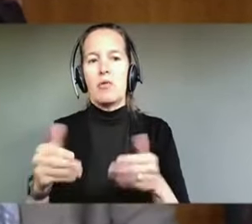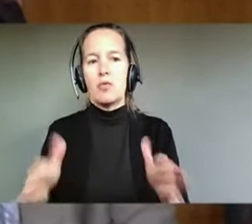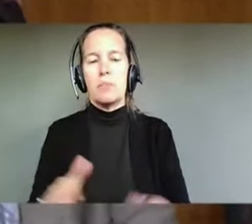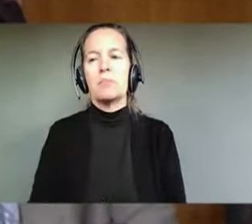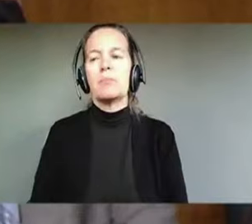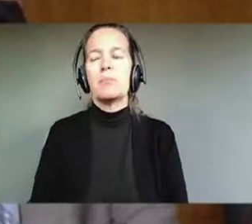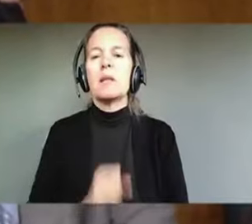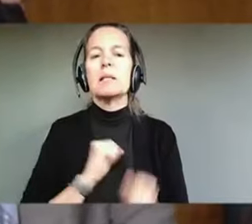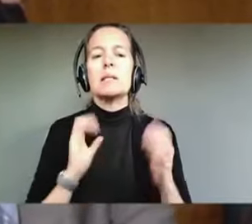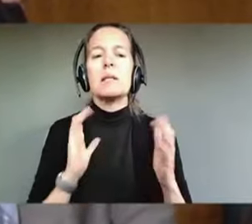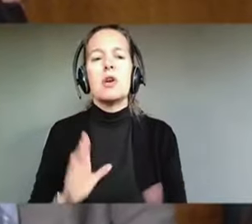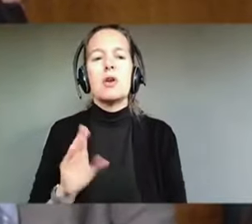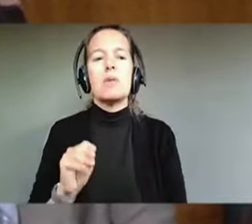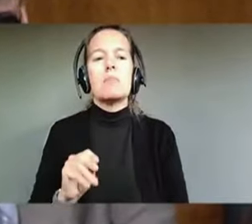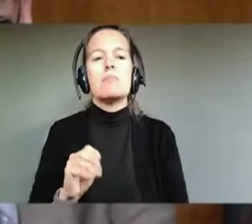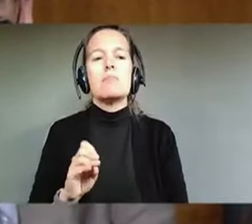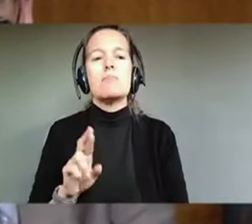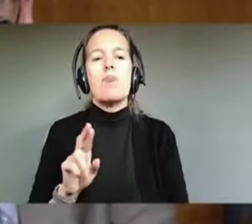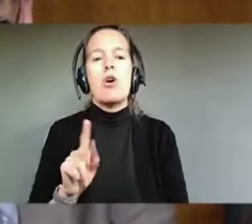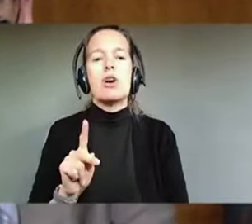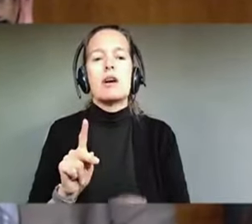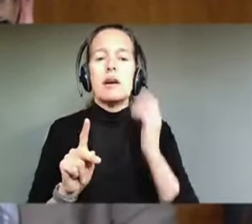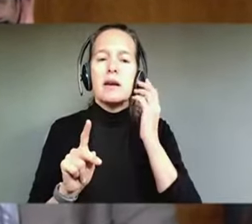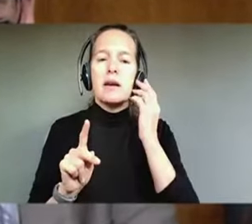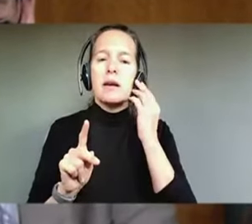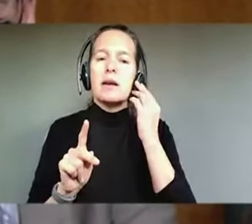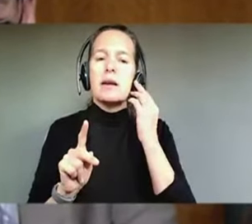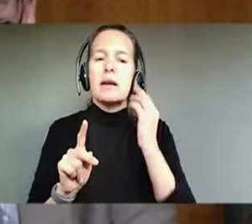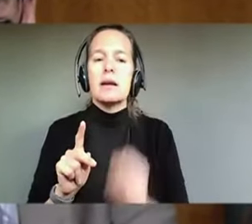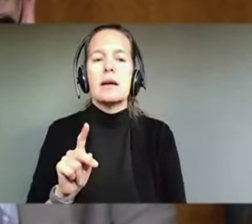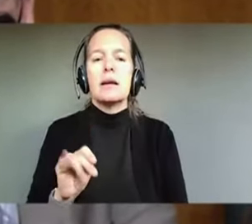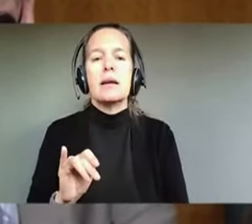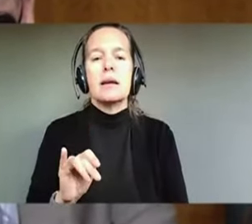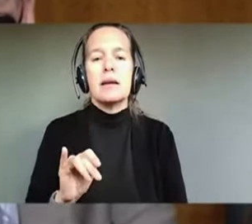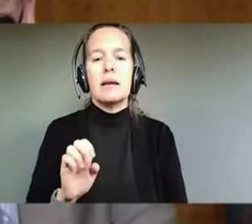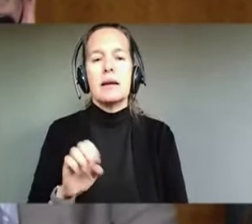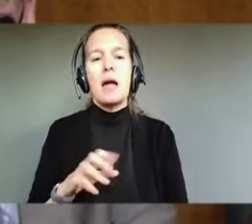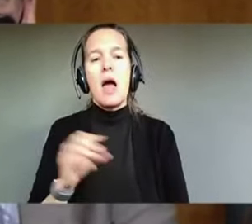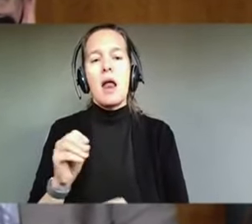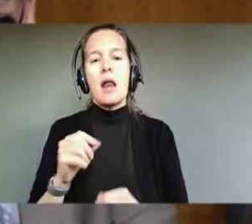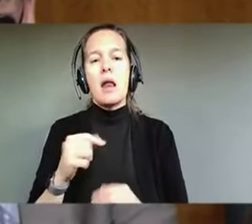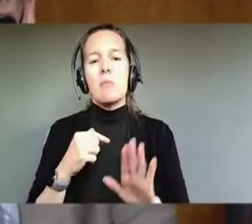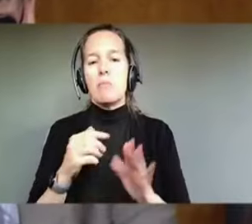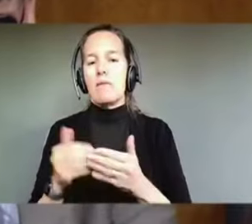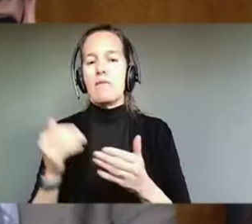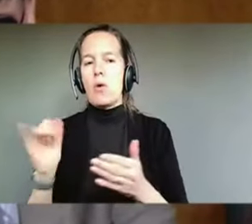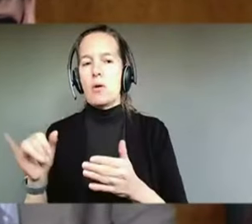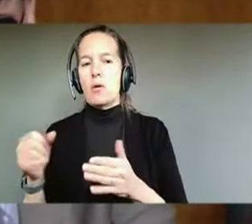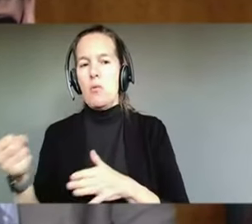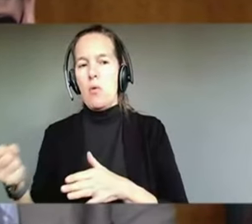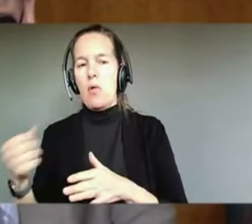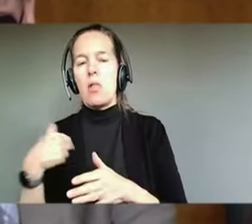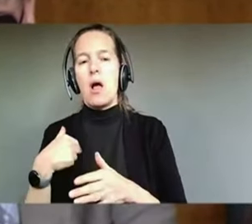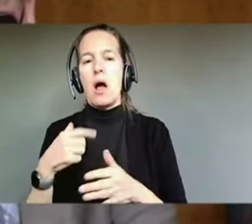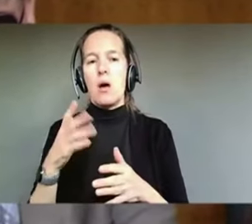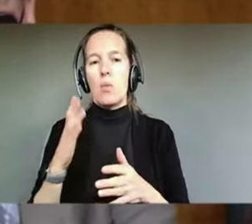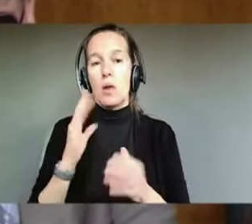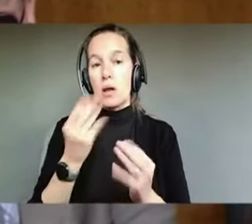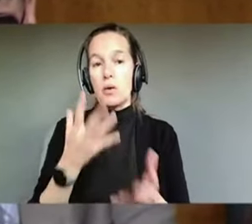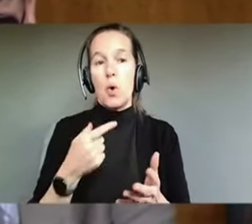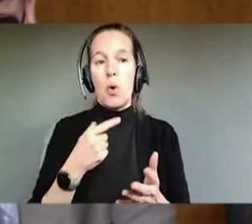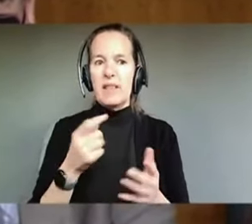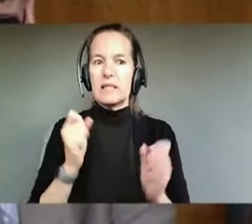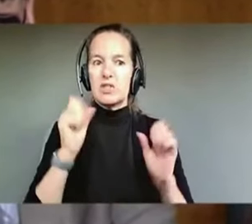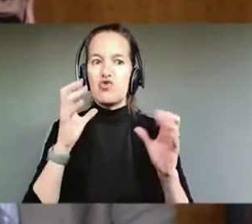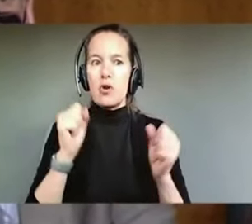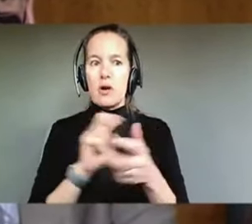Senator Markey, and I would, before Senator Markey goes, I would remind everybody that we have, this has been an extraordinary panel, but we have